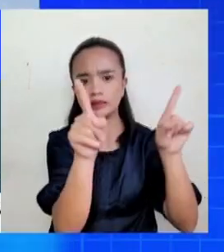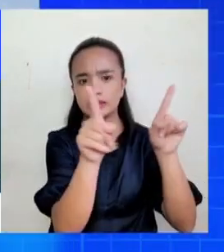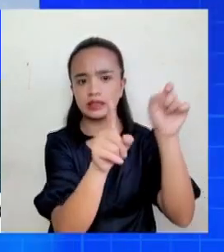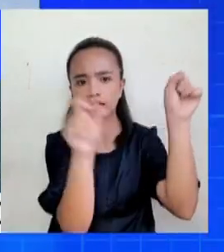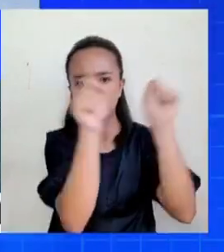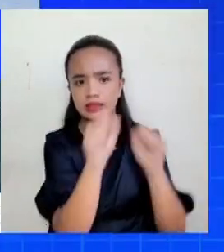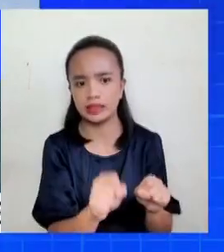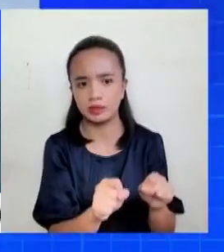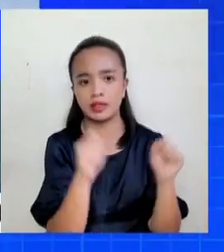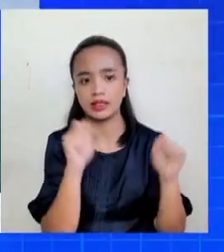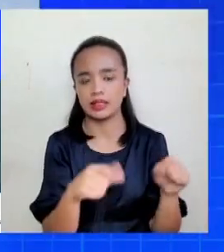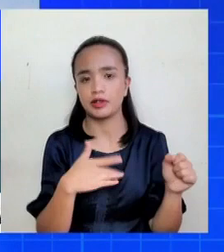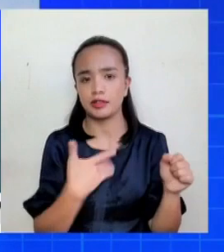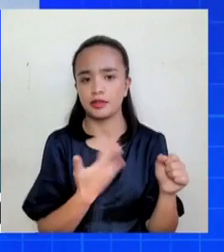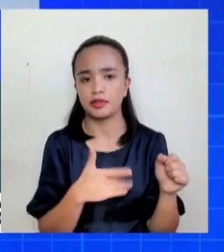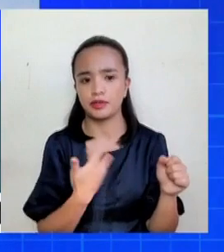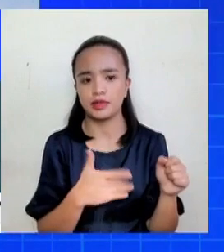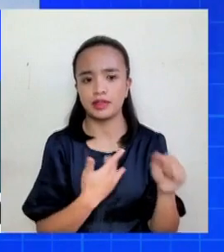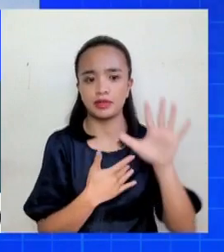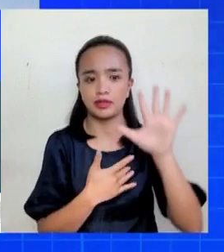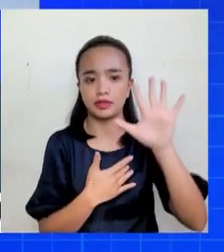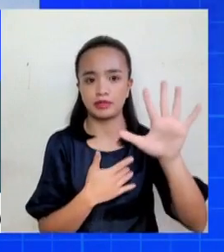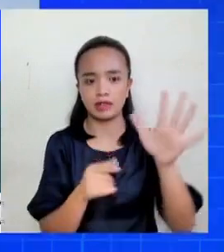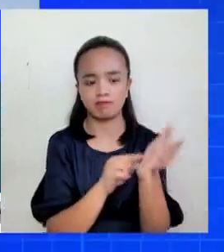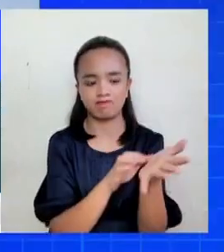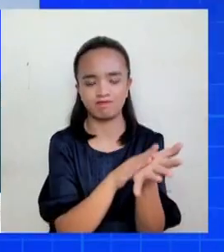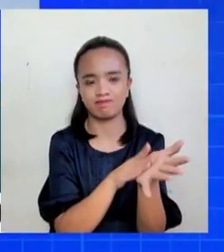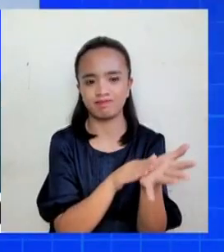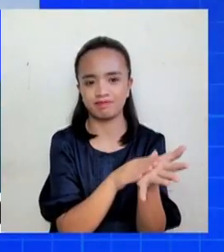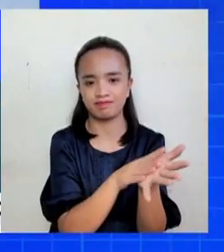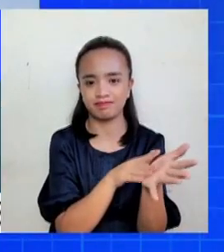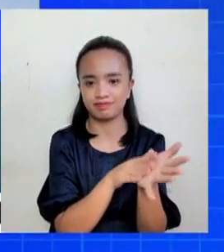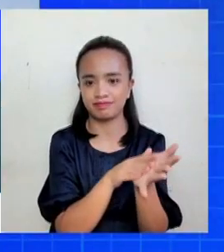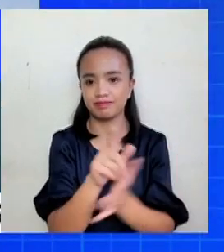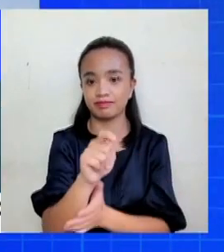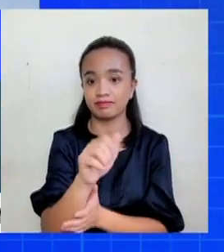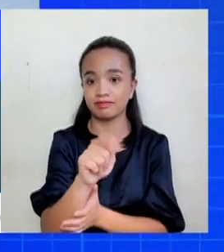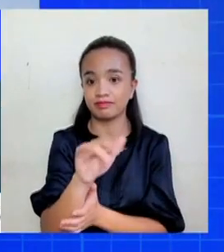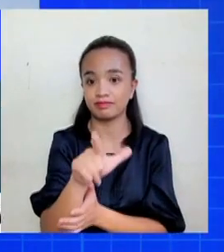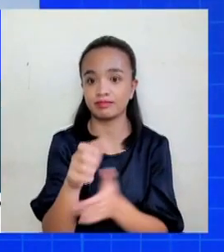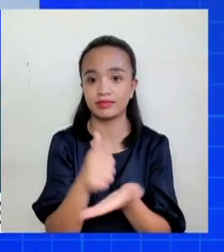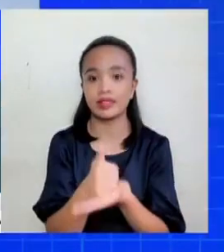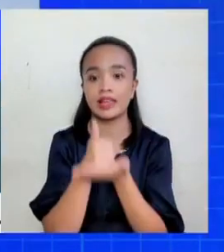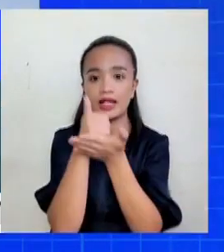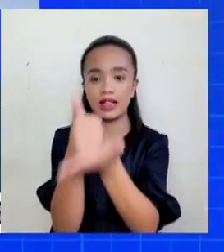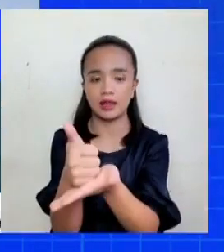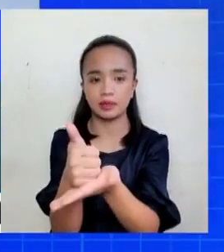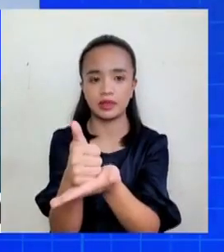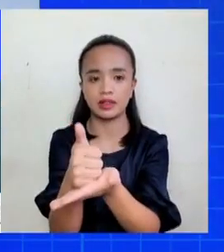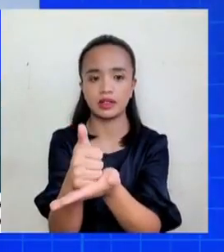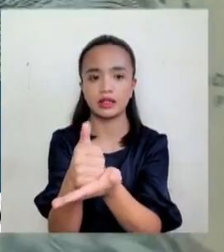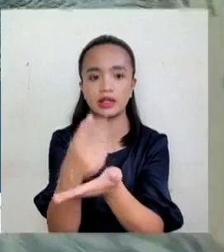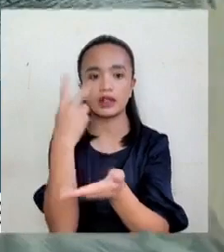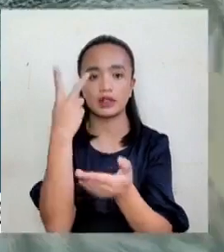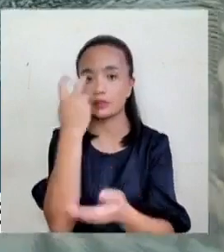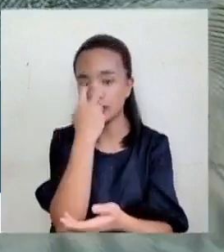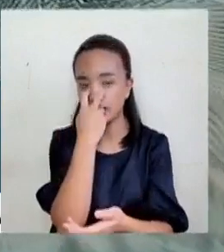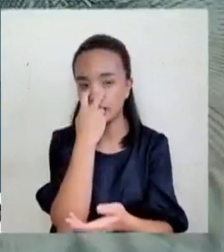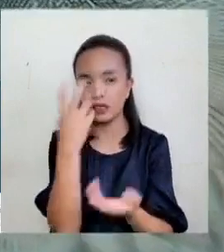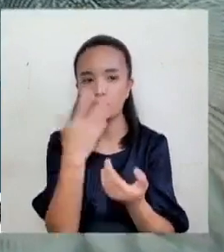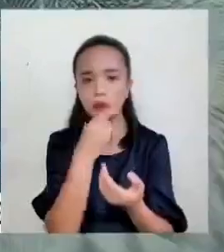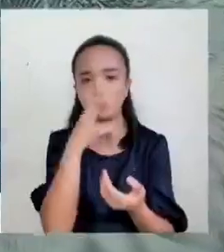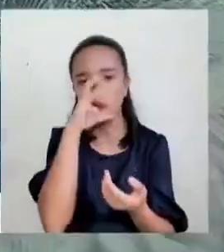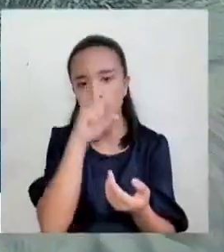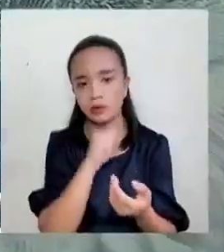also feel the 5 highly embossed dots intended to assist the elderly and visually impaired. Tama